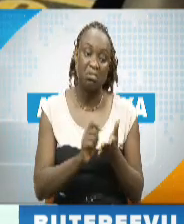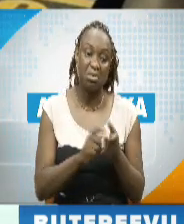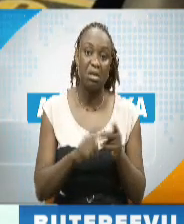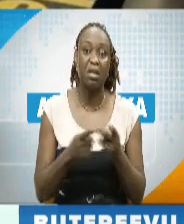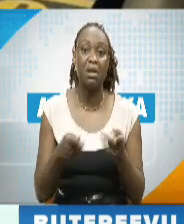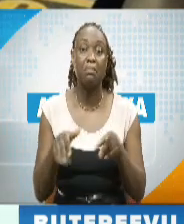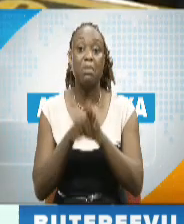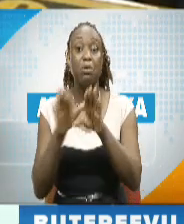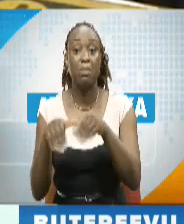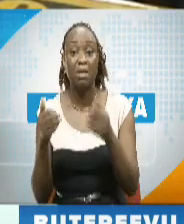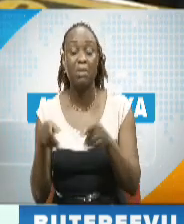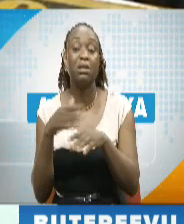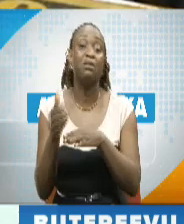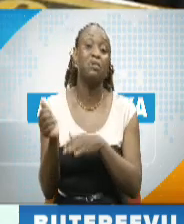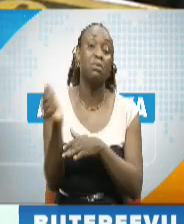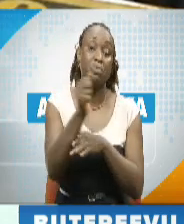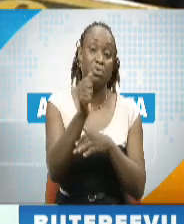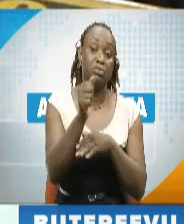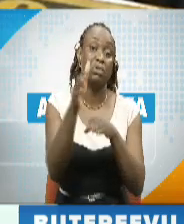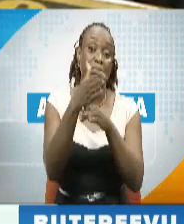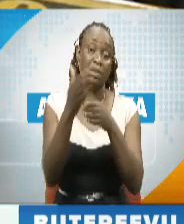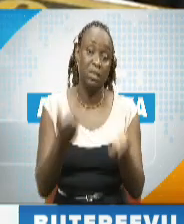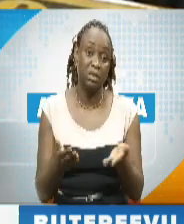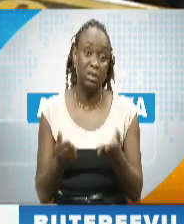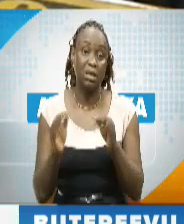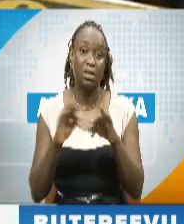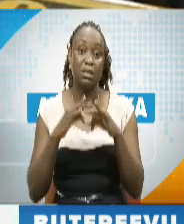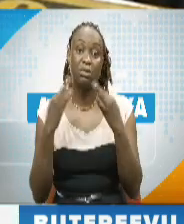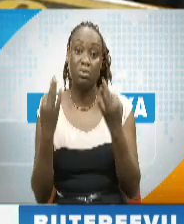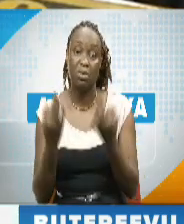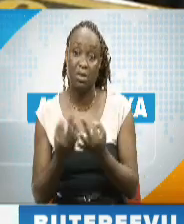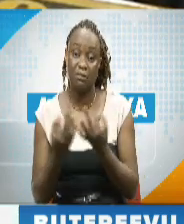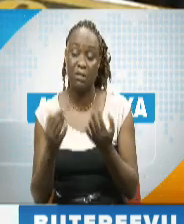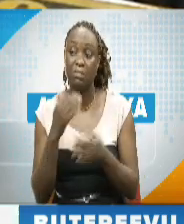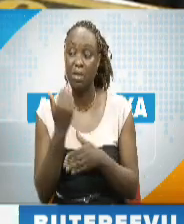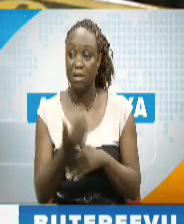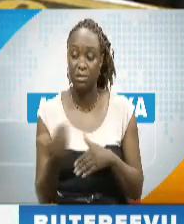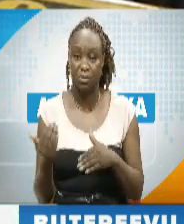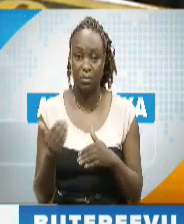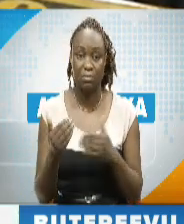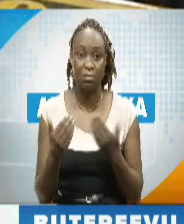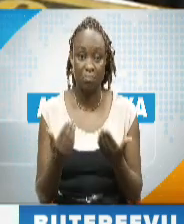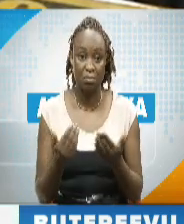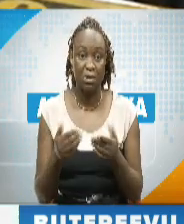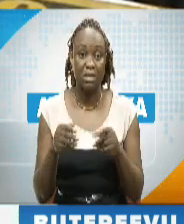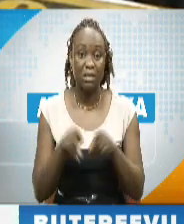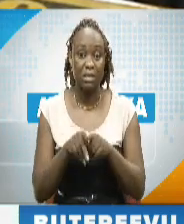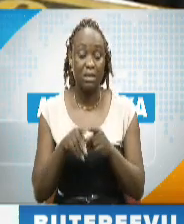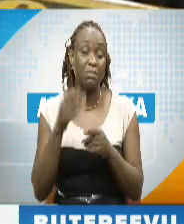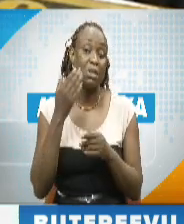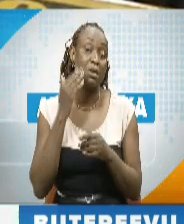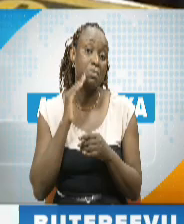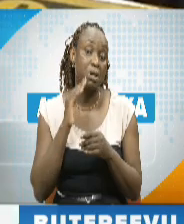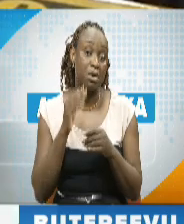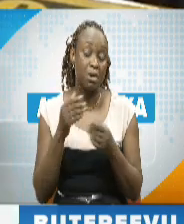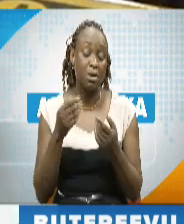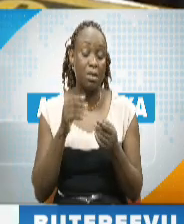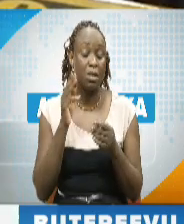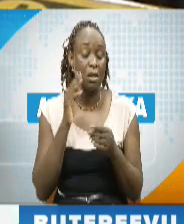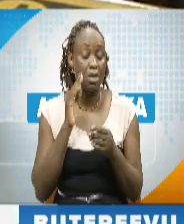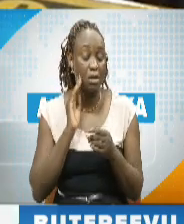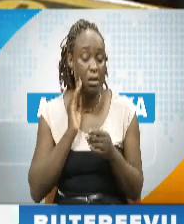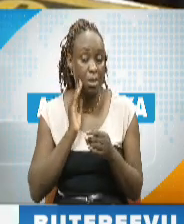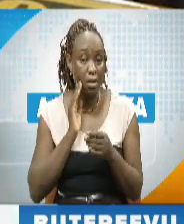then Minister. To the family, Muchara Kyemba, and the children, the Chabazinga of Busoga, and the people of